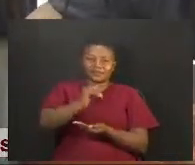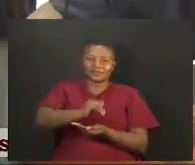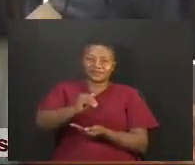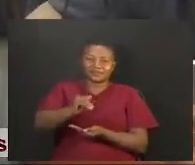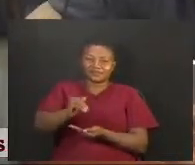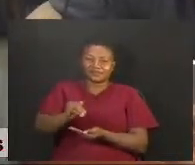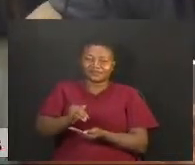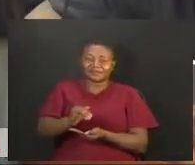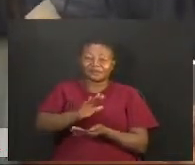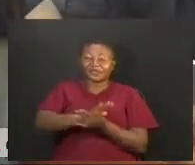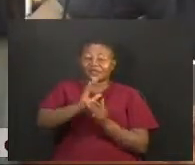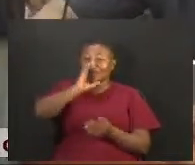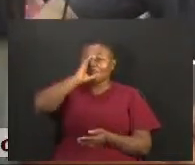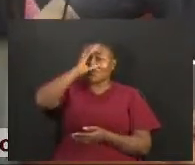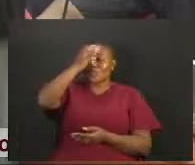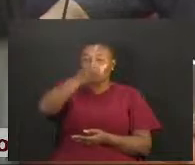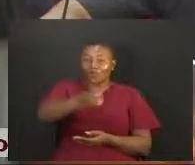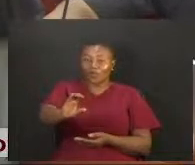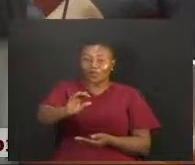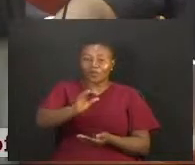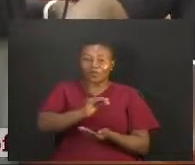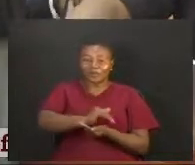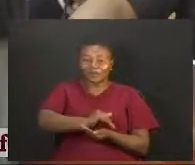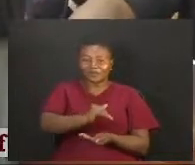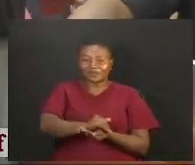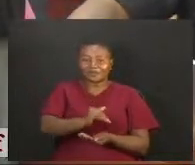Osunu Nkitikiti.